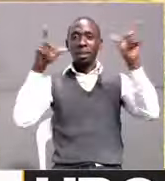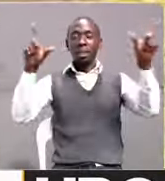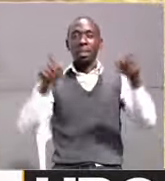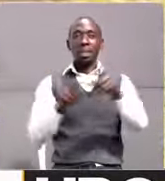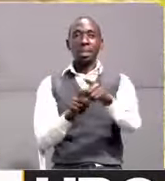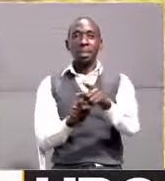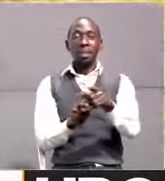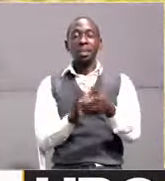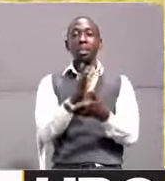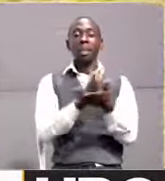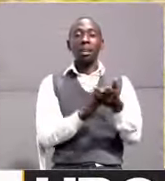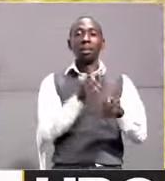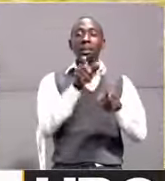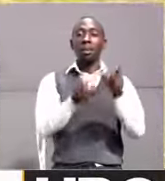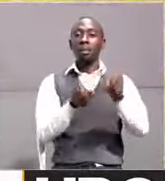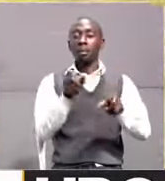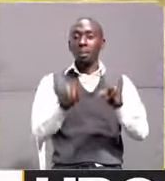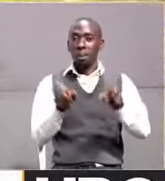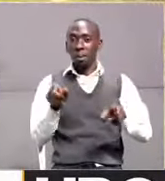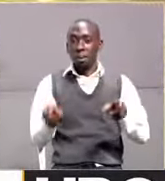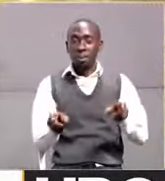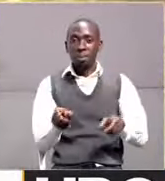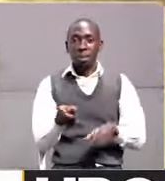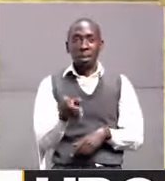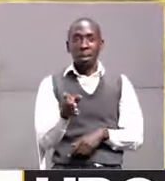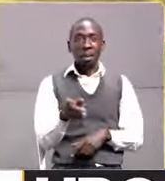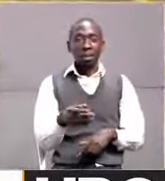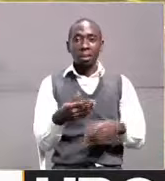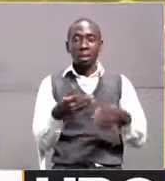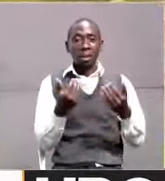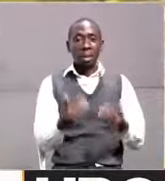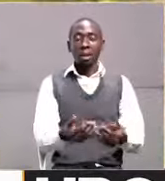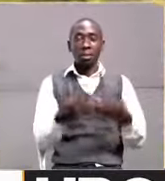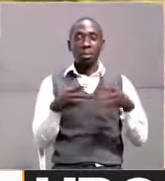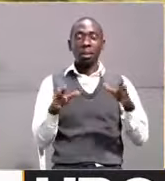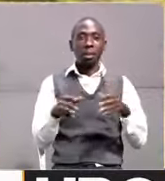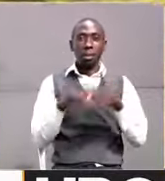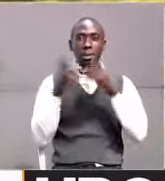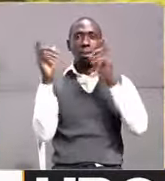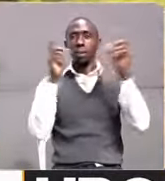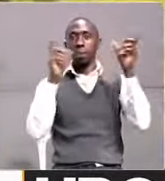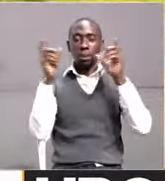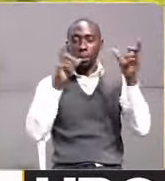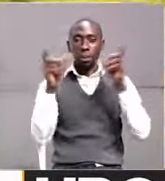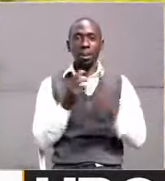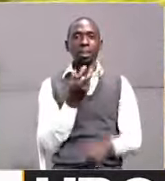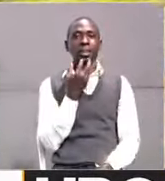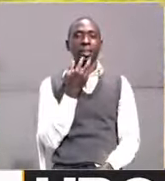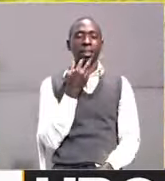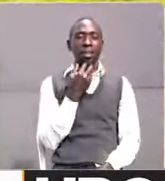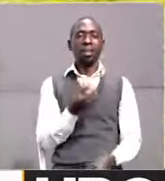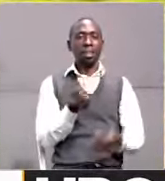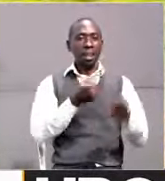Some of the people have woken up and they are bringing them